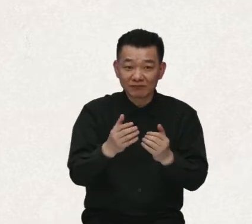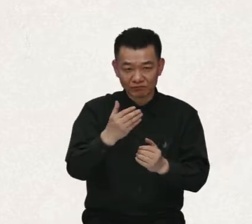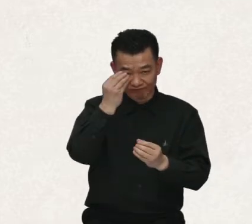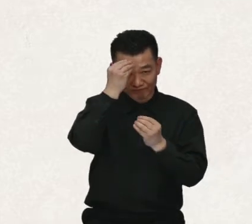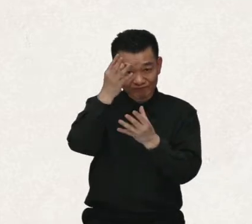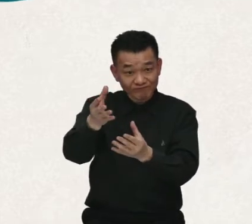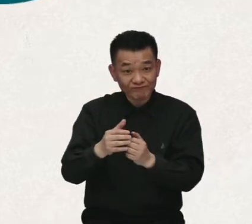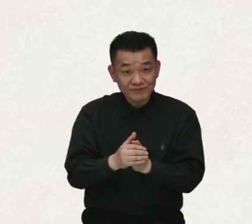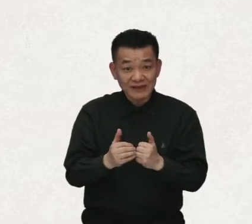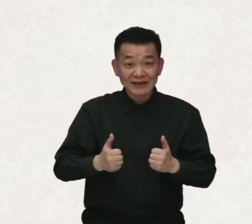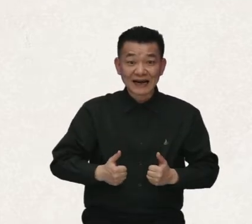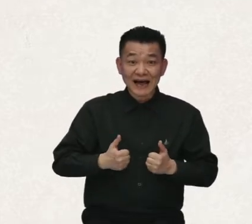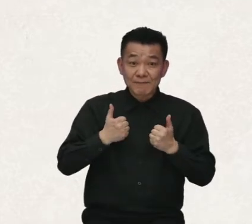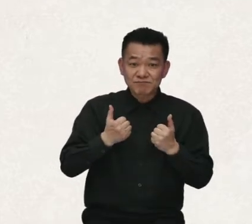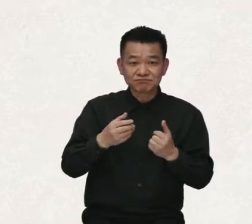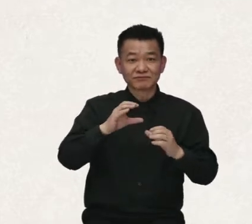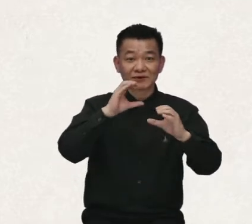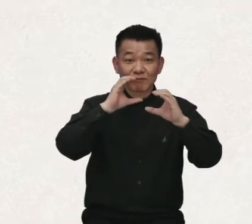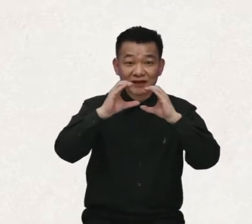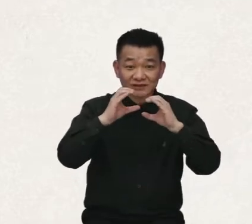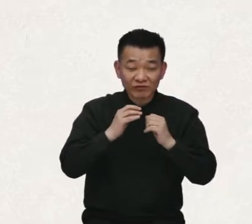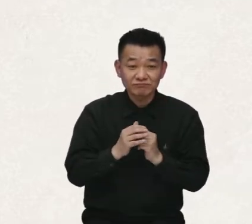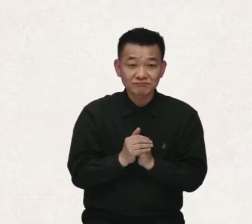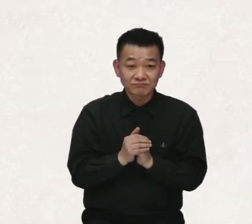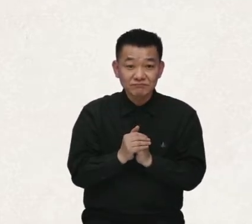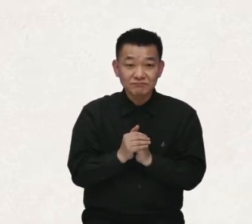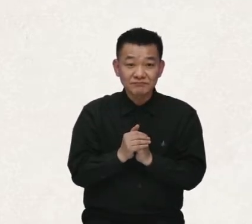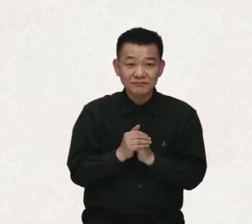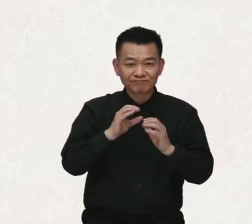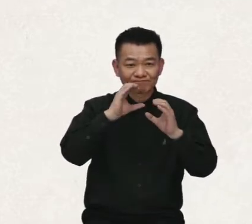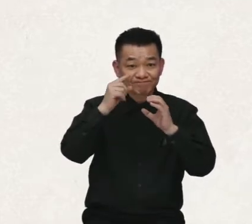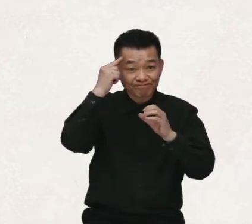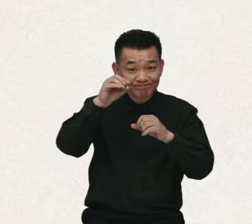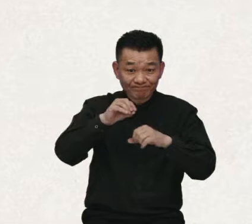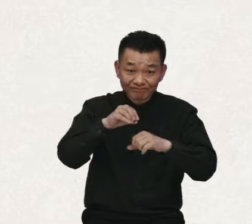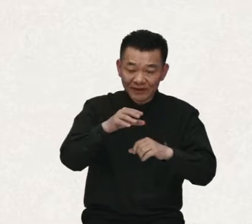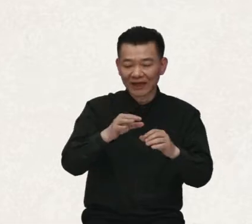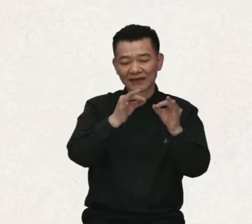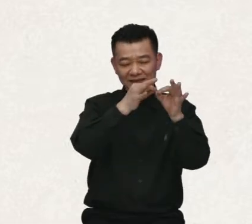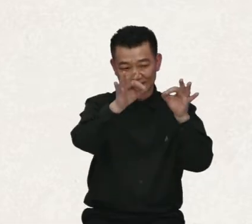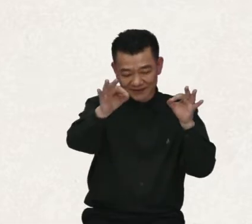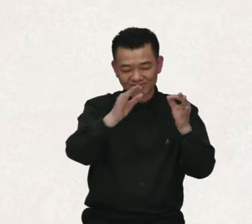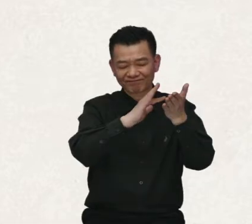detail, and providing special materials, such as Braille and sign language, for the